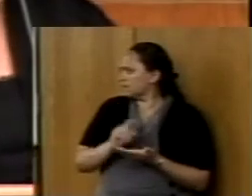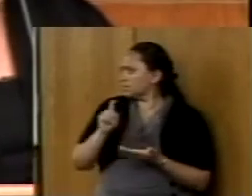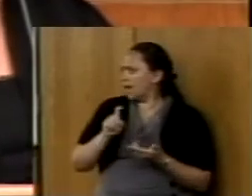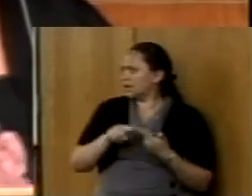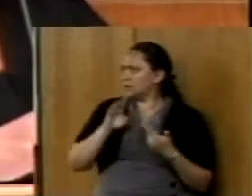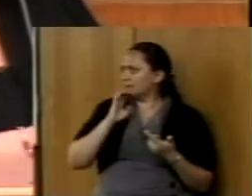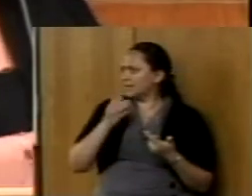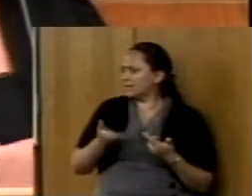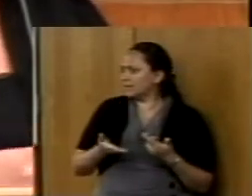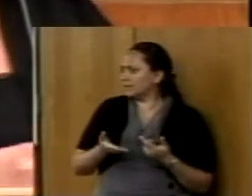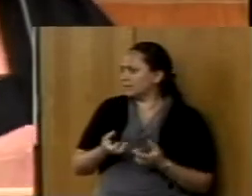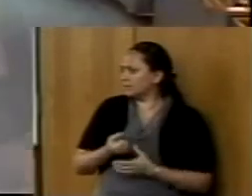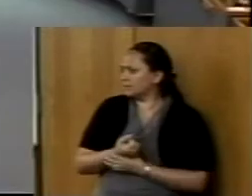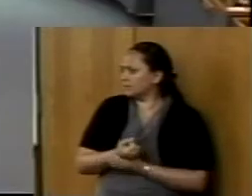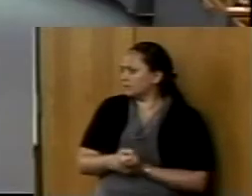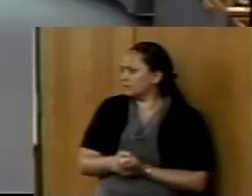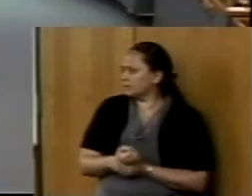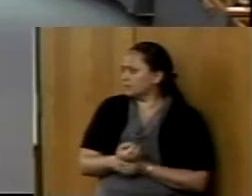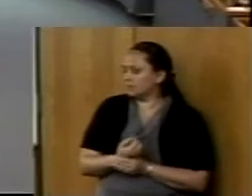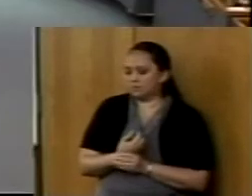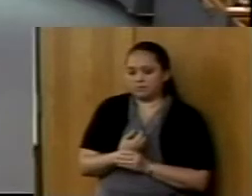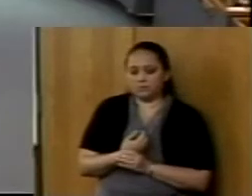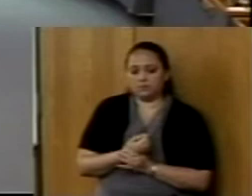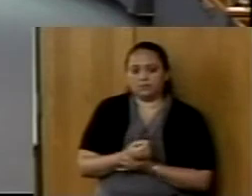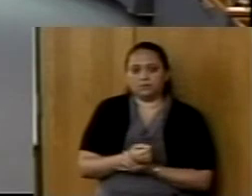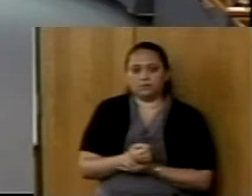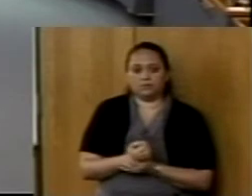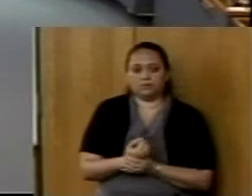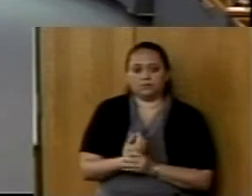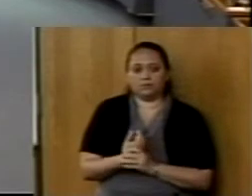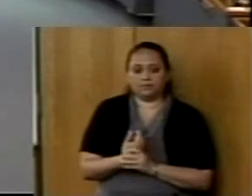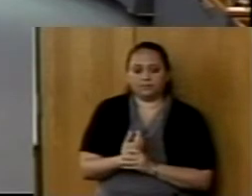to be. We didn't have it in the backup either.